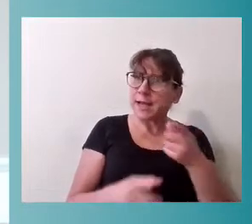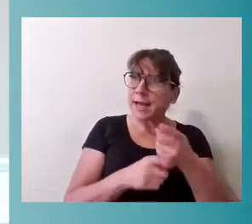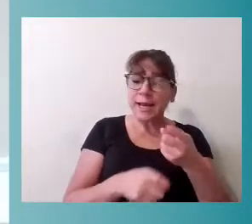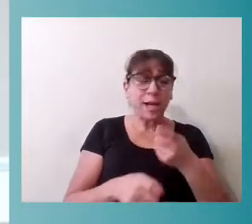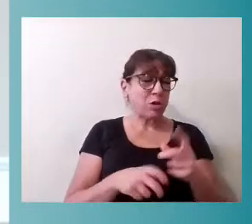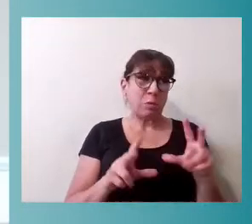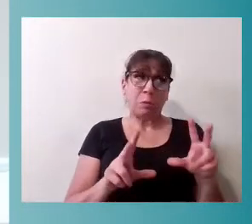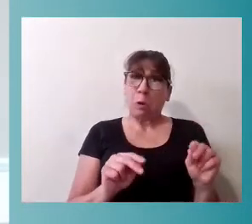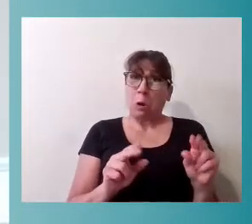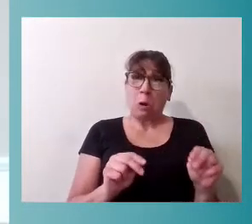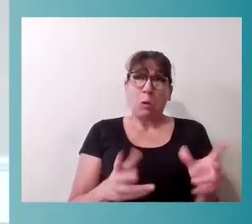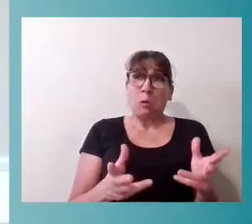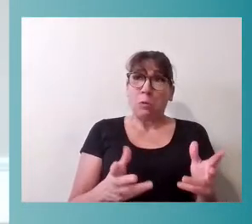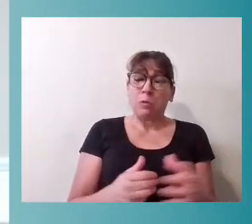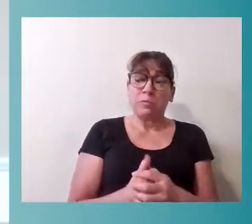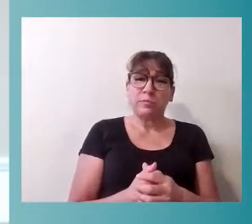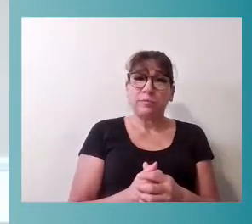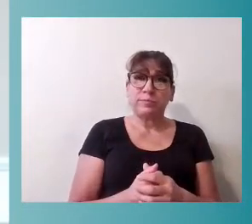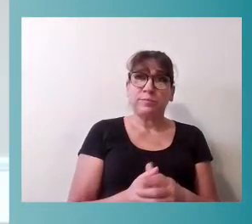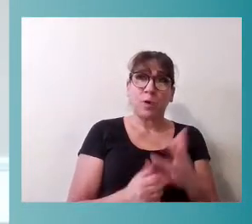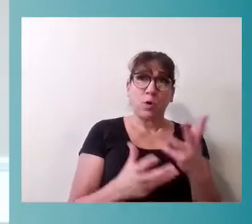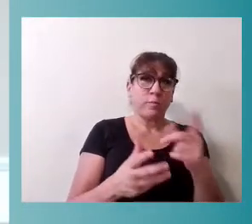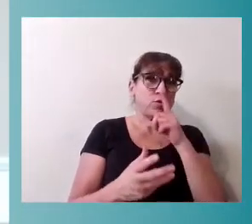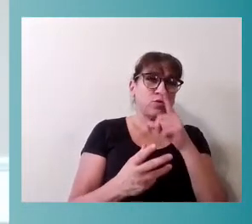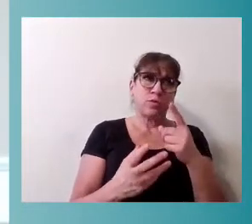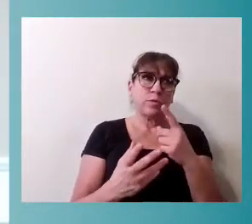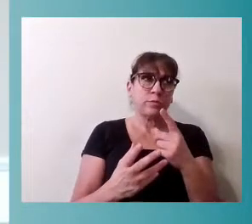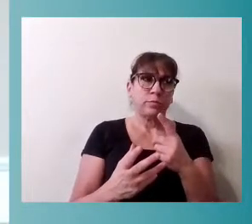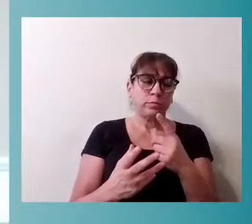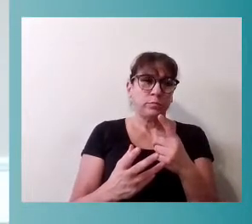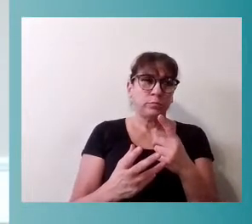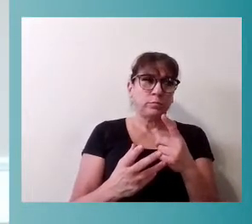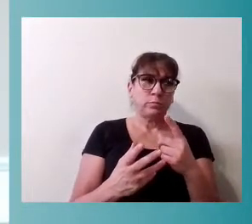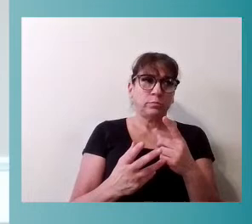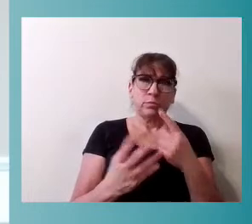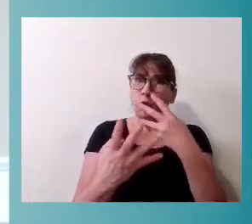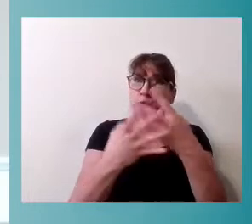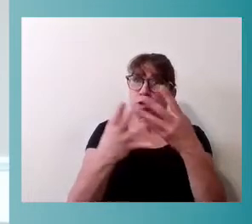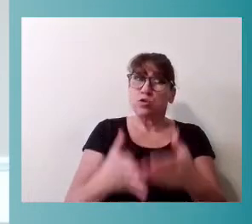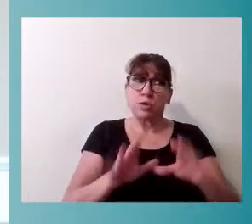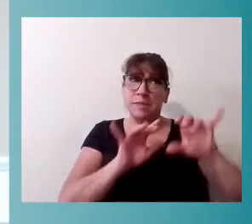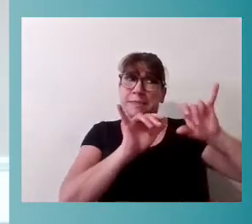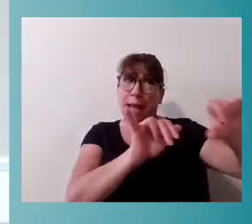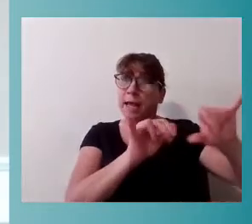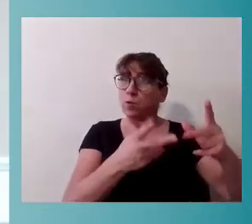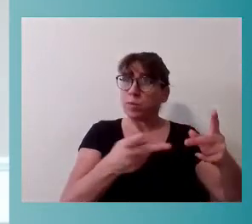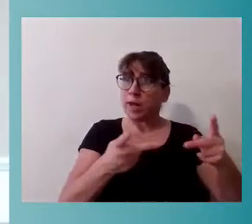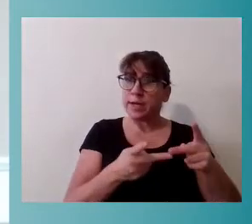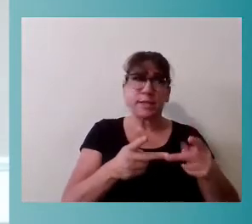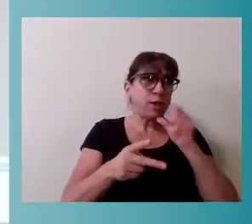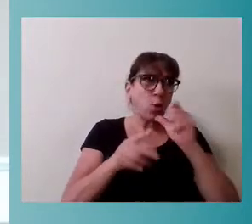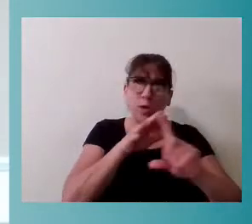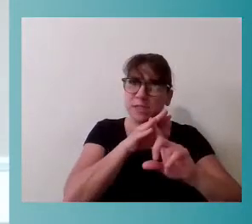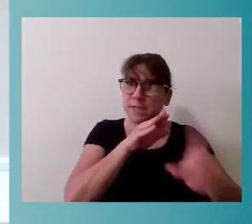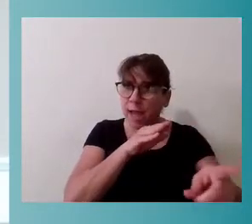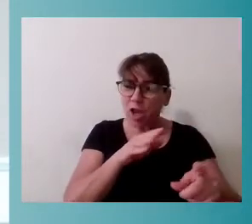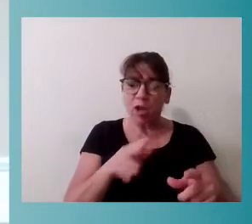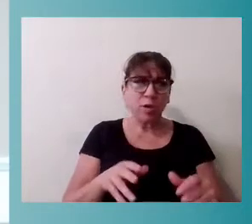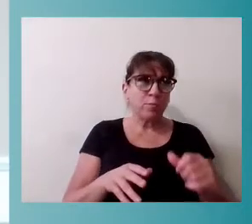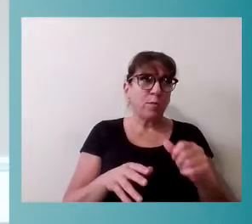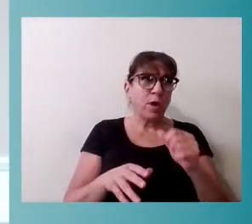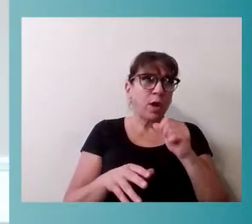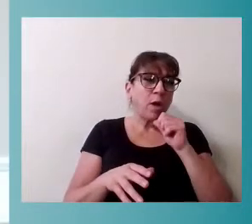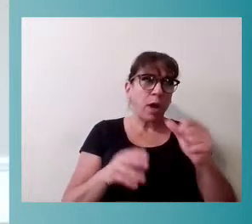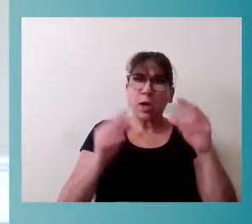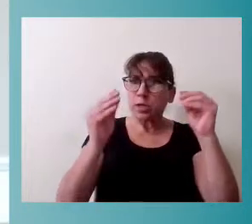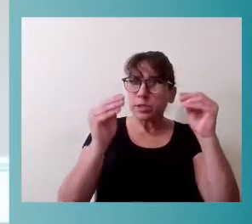I don't make sure that our correctional, the prisoners stay in their place and they don't get out, and I'm not a